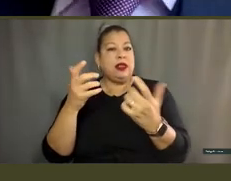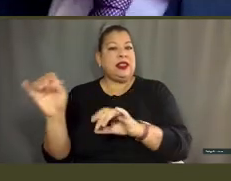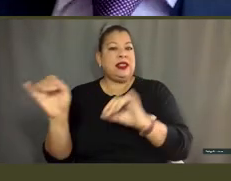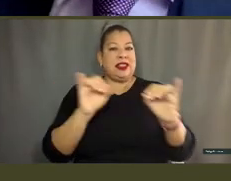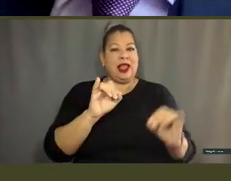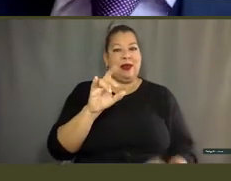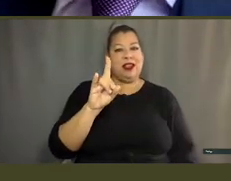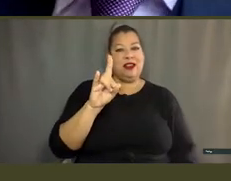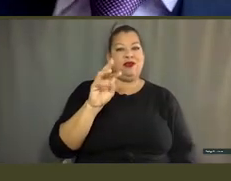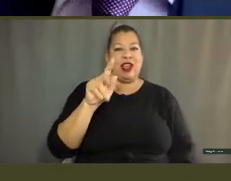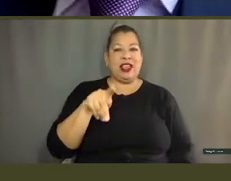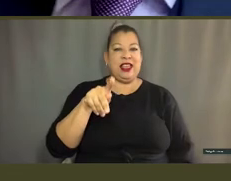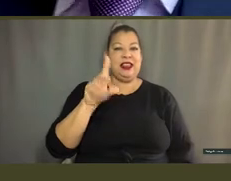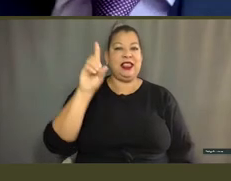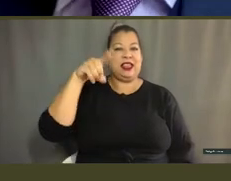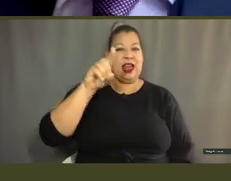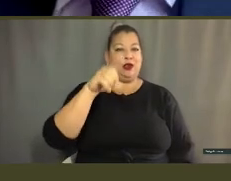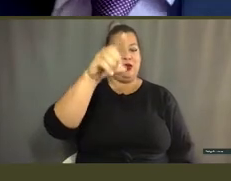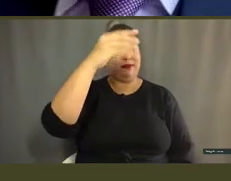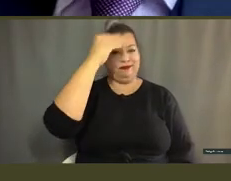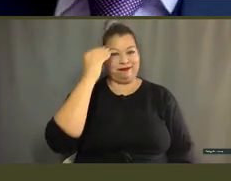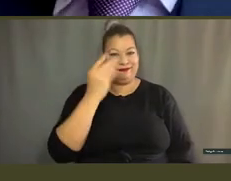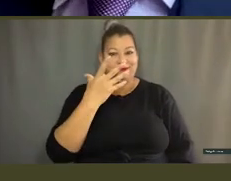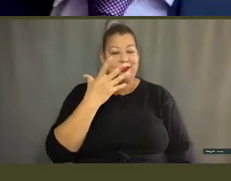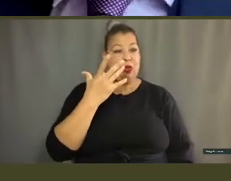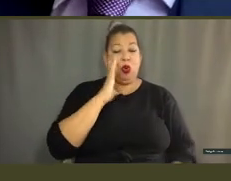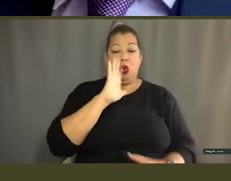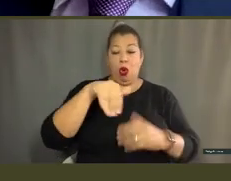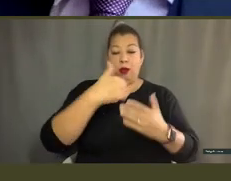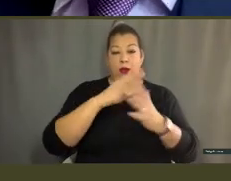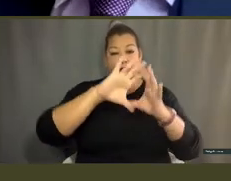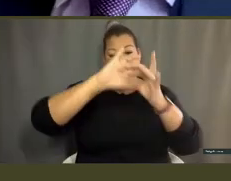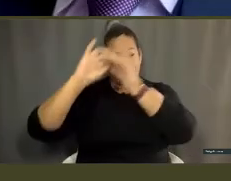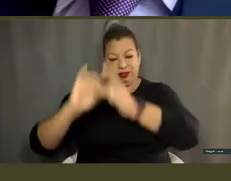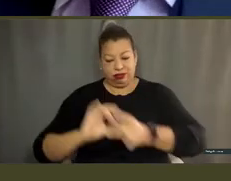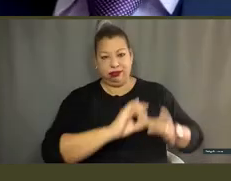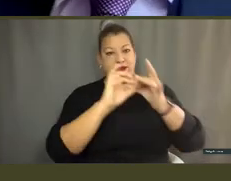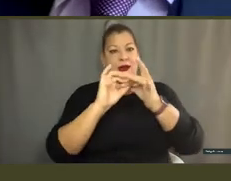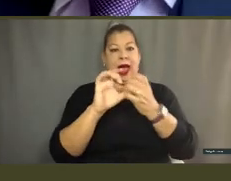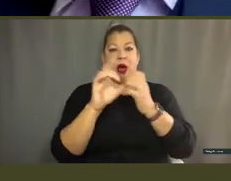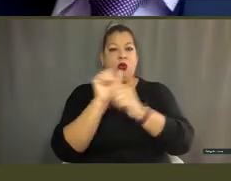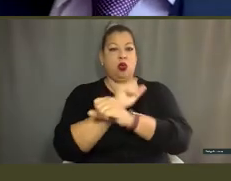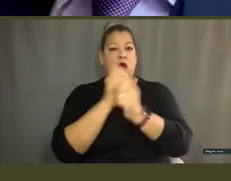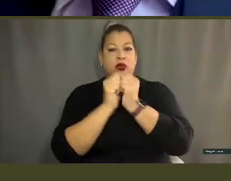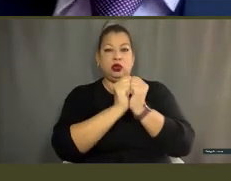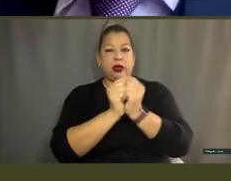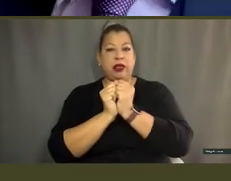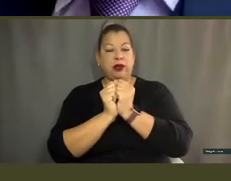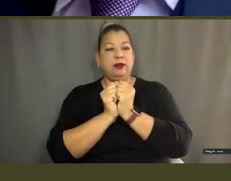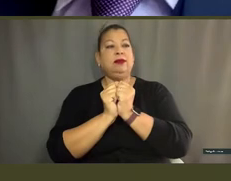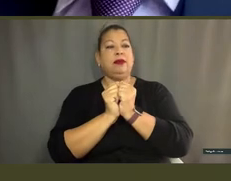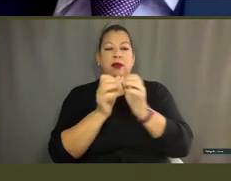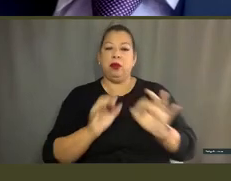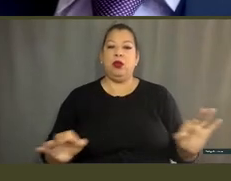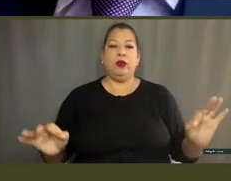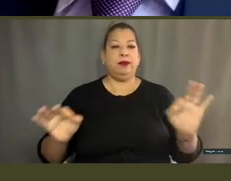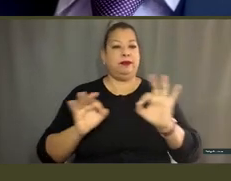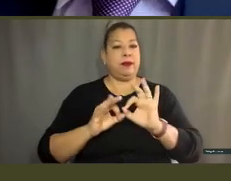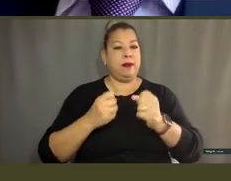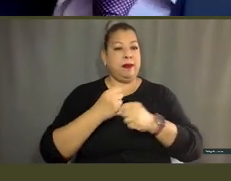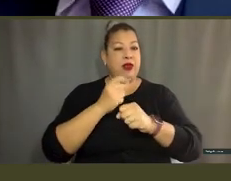emblematic of, you know, that we are seeing ourselves as part of an ecosystem and we need to work in a joined up manner to ensure that we can survive into